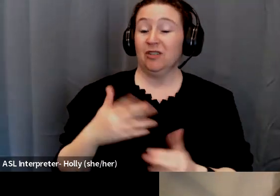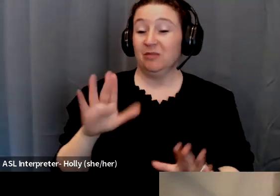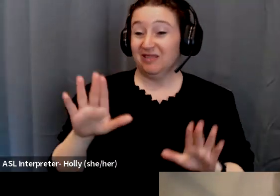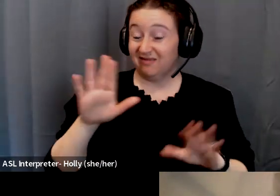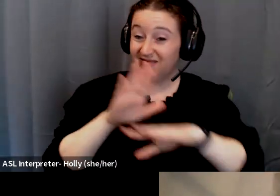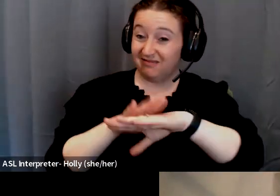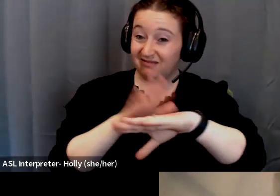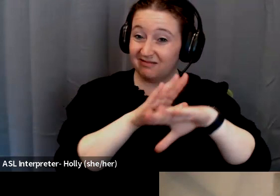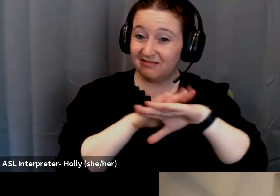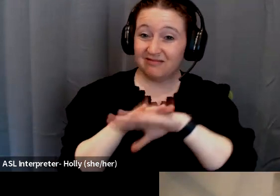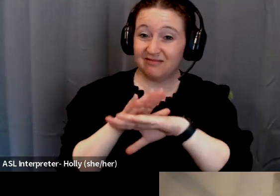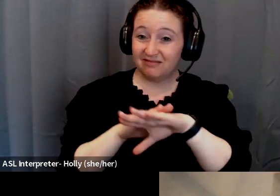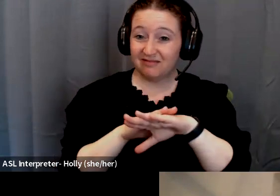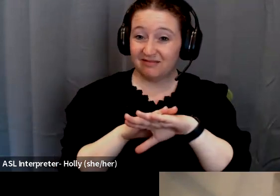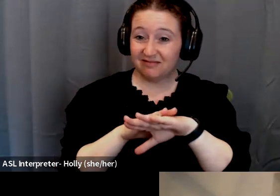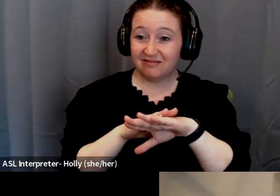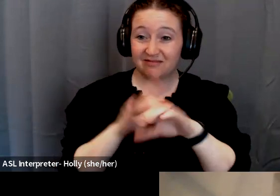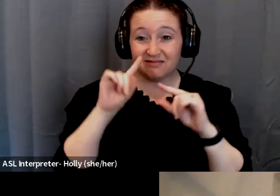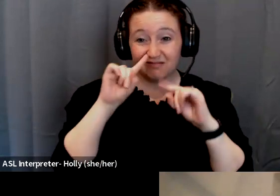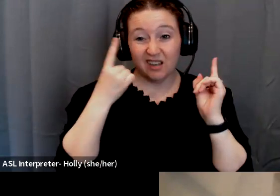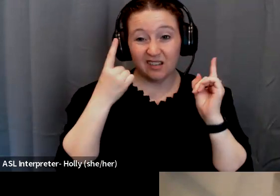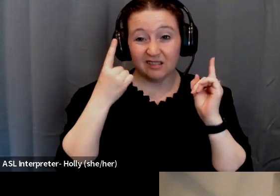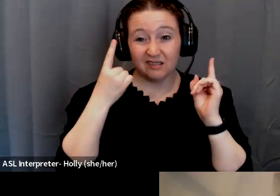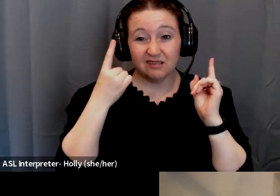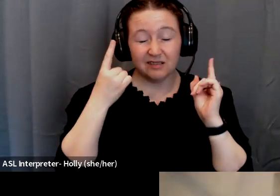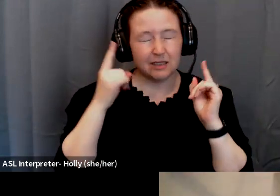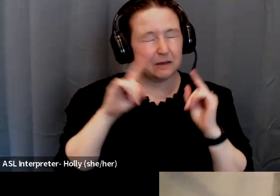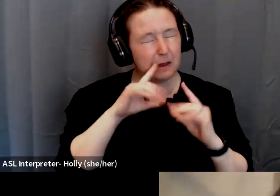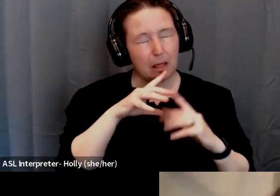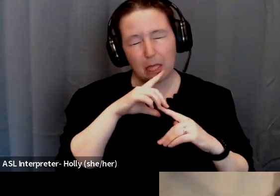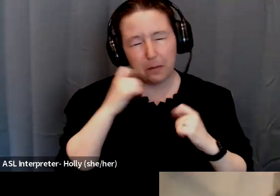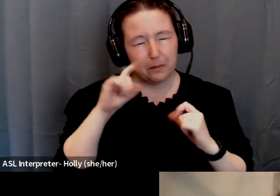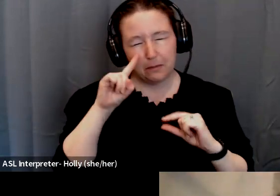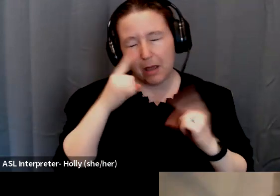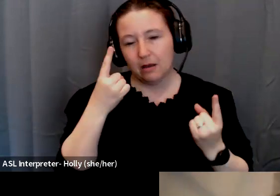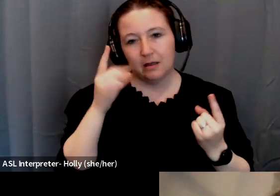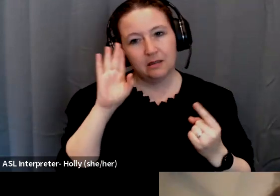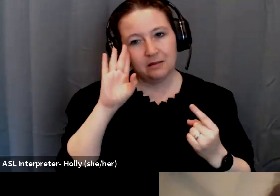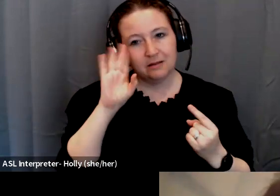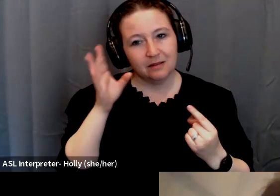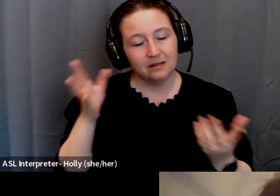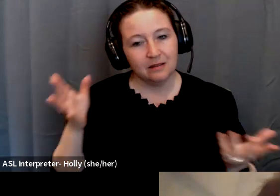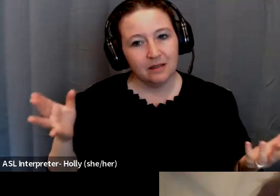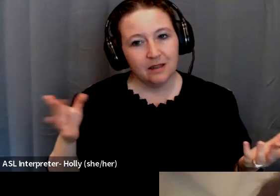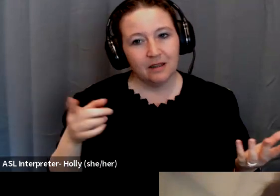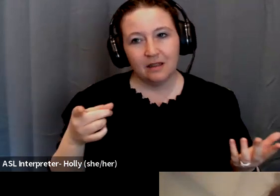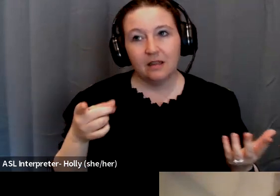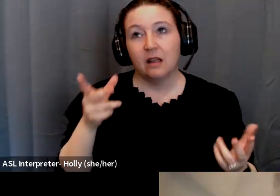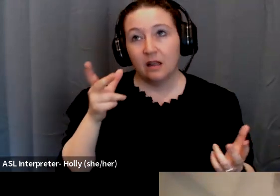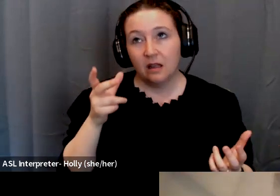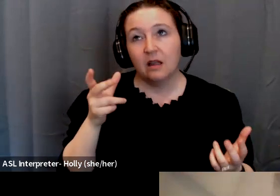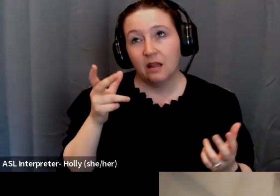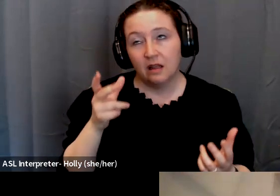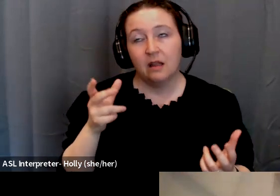front, it's boring. It's a boring topic. Nobody wants to hear a